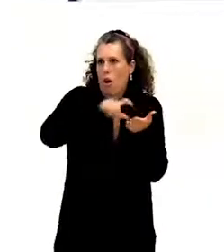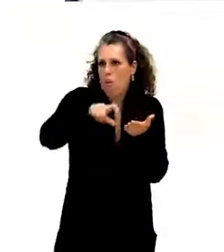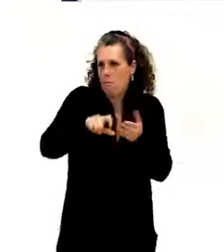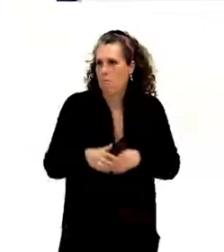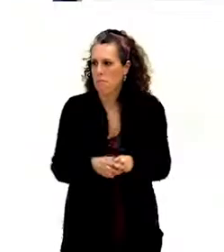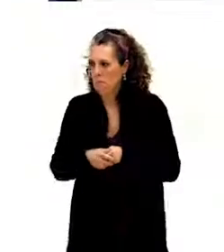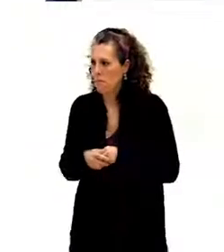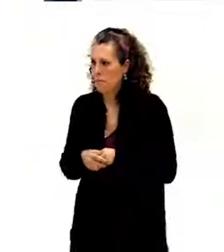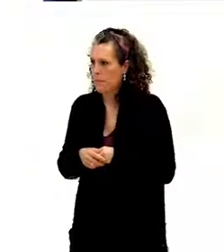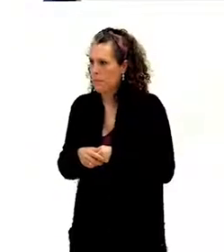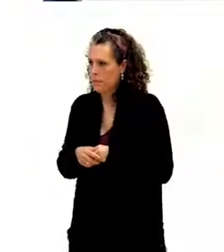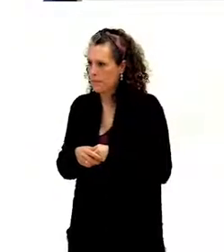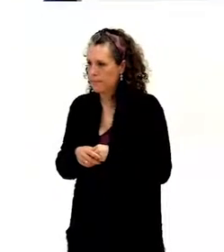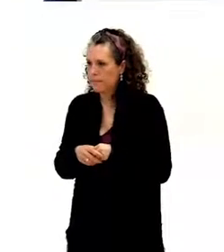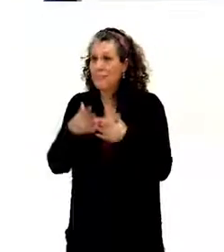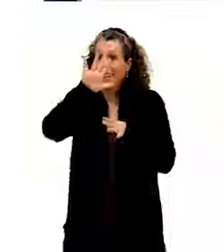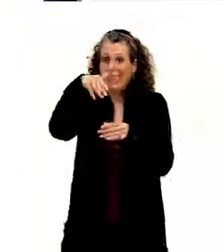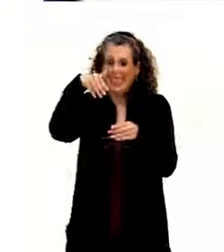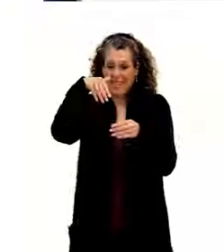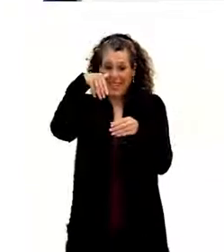award of public contracts,